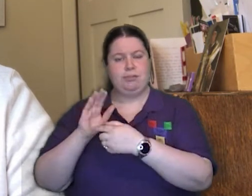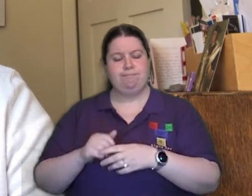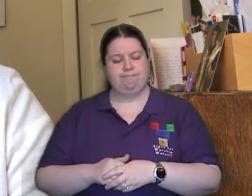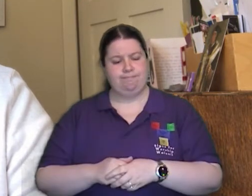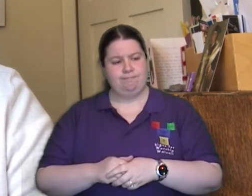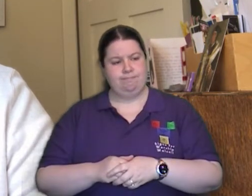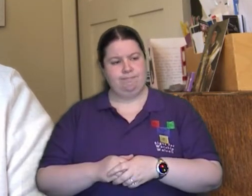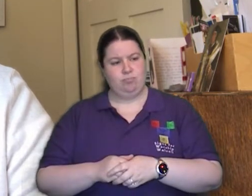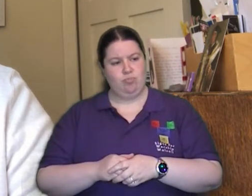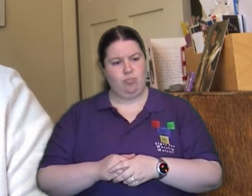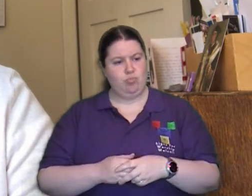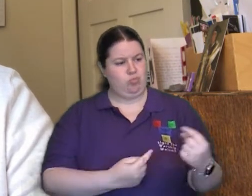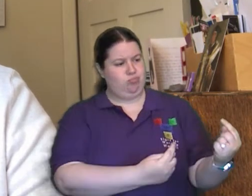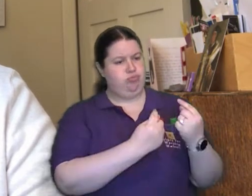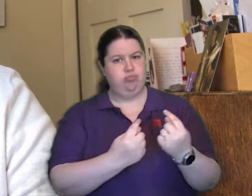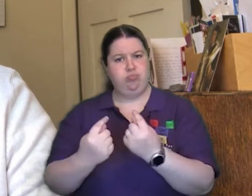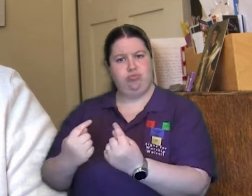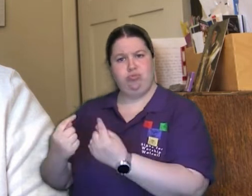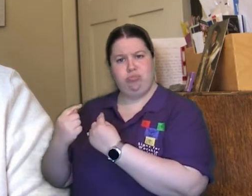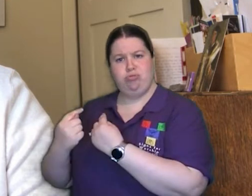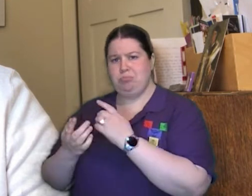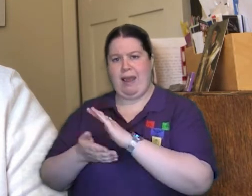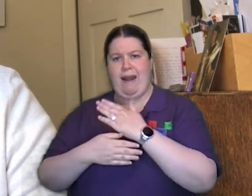us. We are hard pressed on every